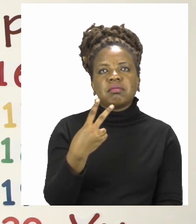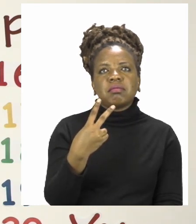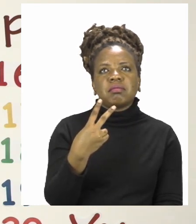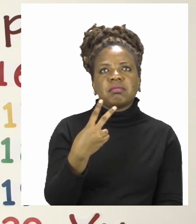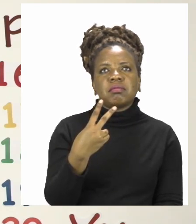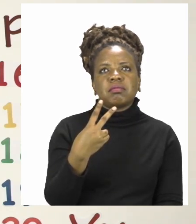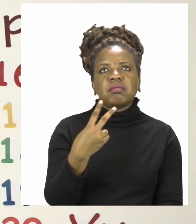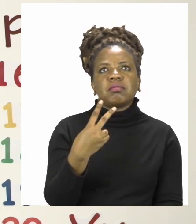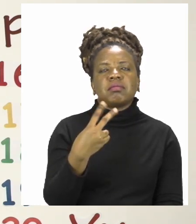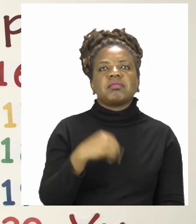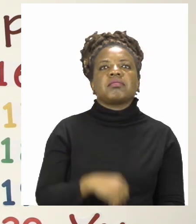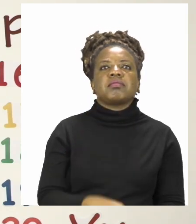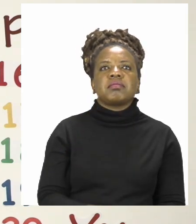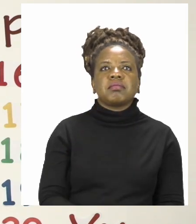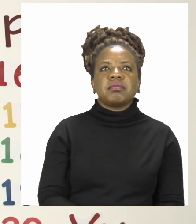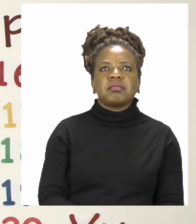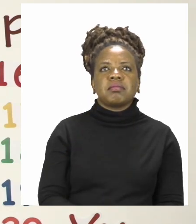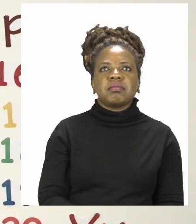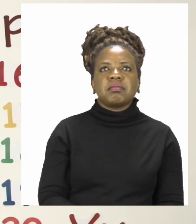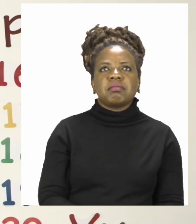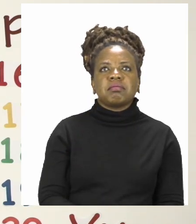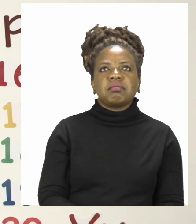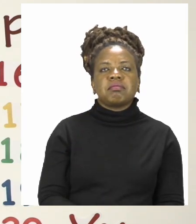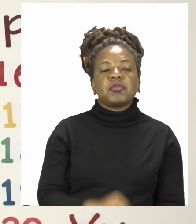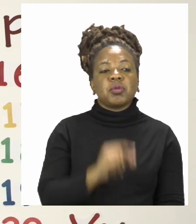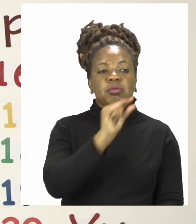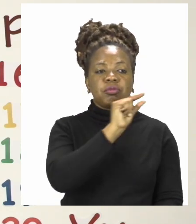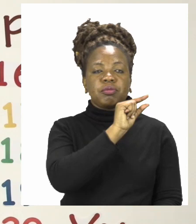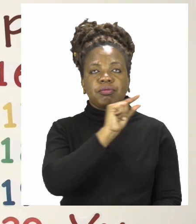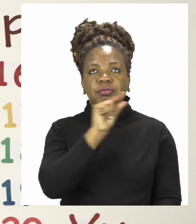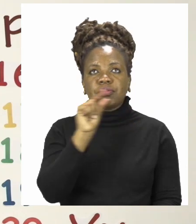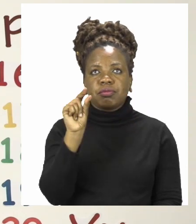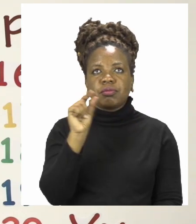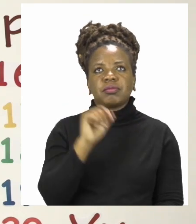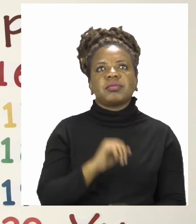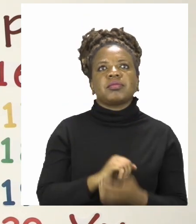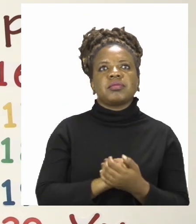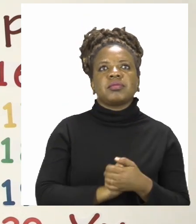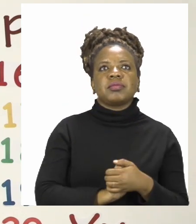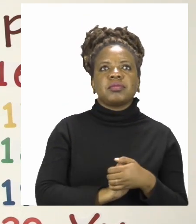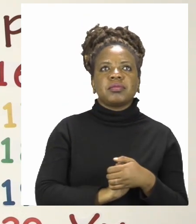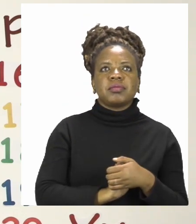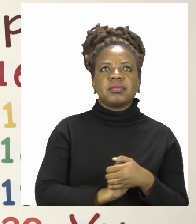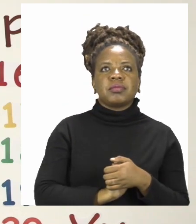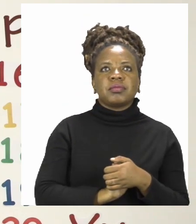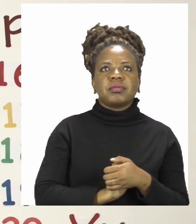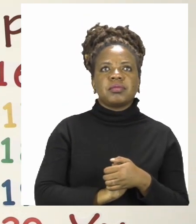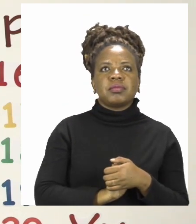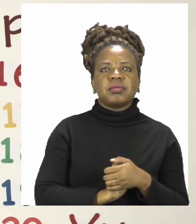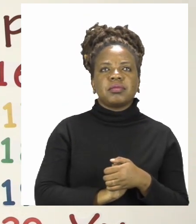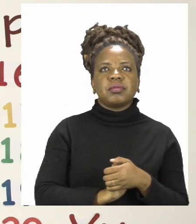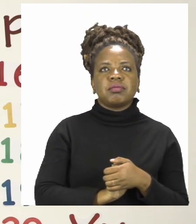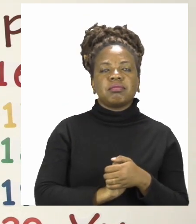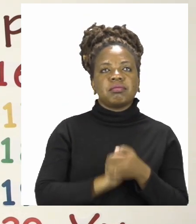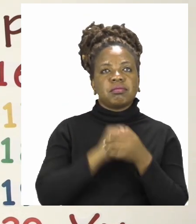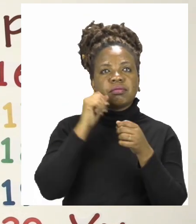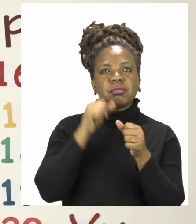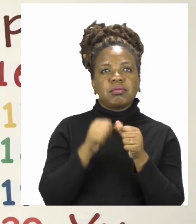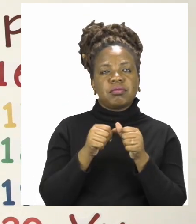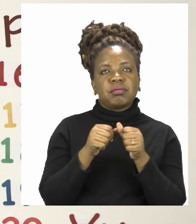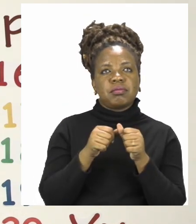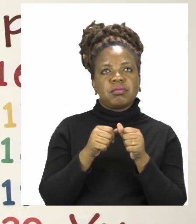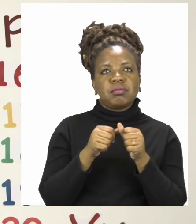22. And now we have made a sentence to complete our answer. So remember, boys and girls, when you're doing